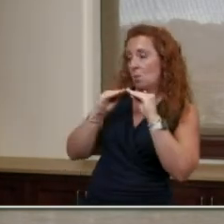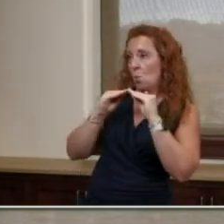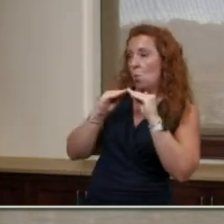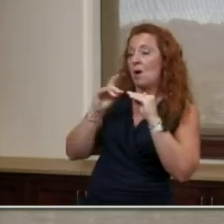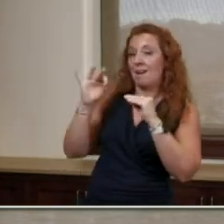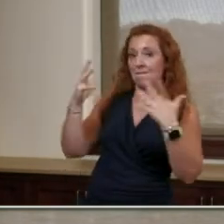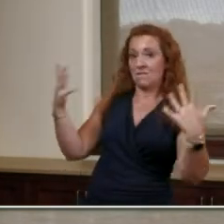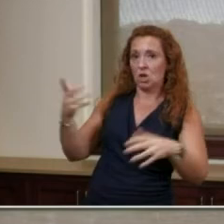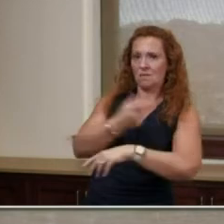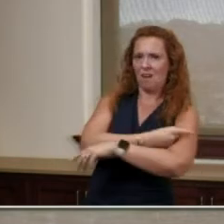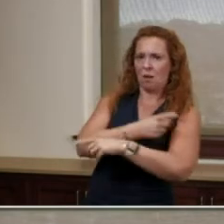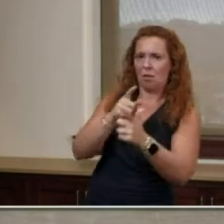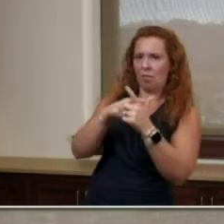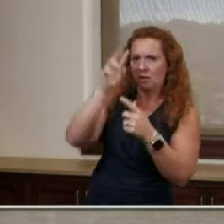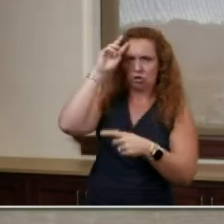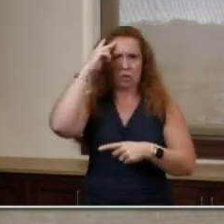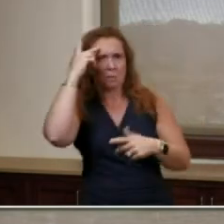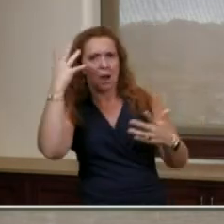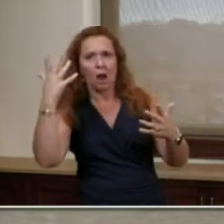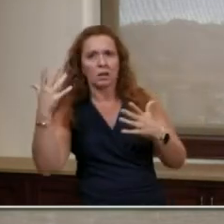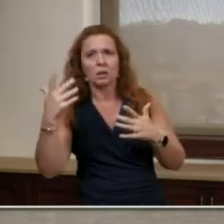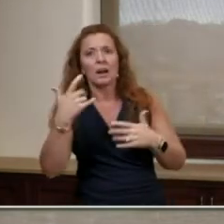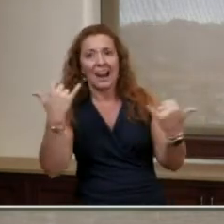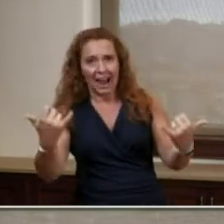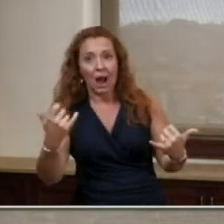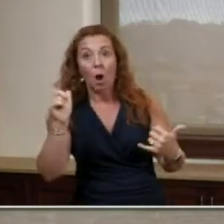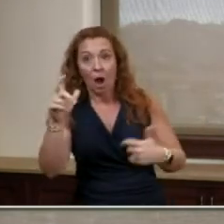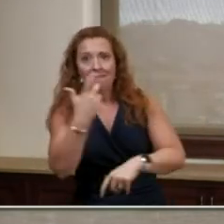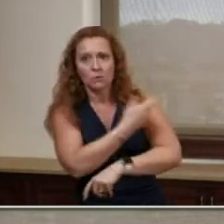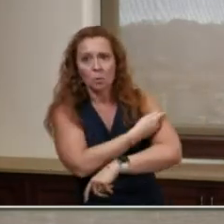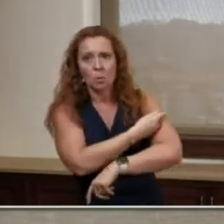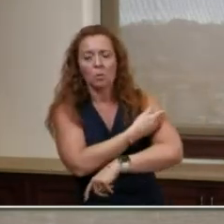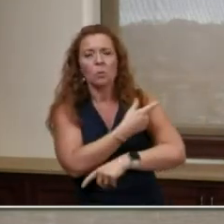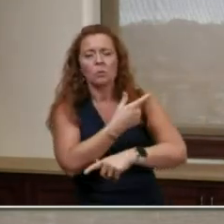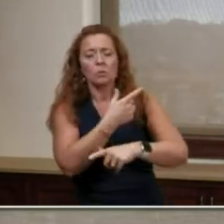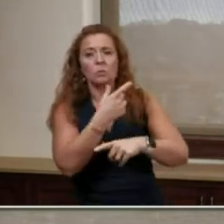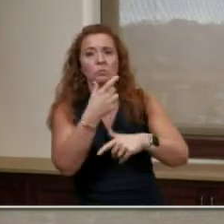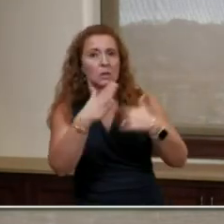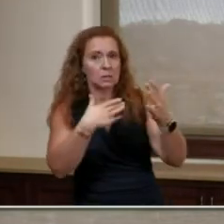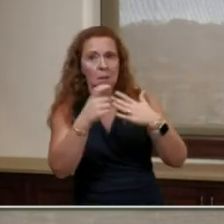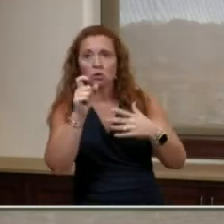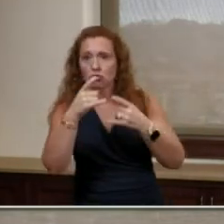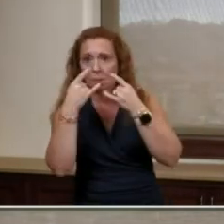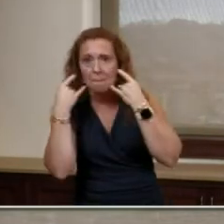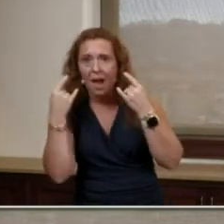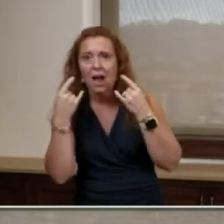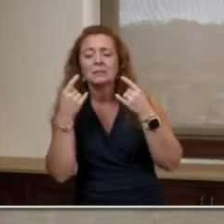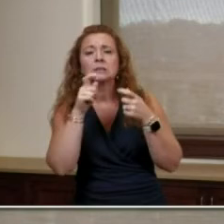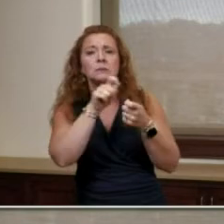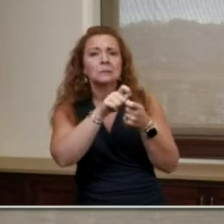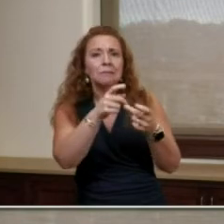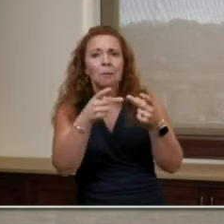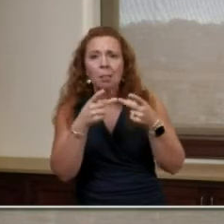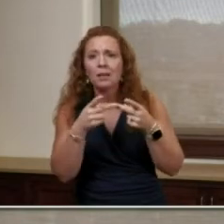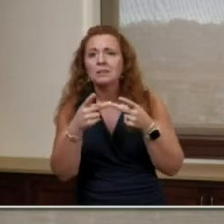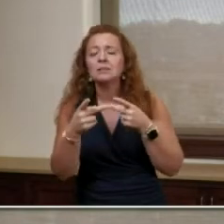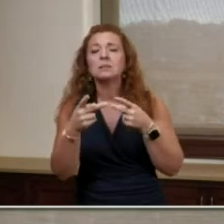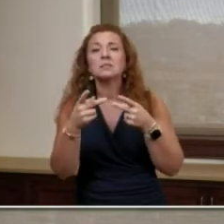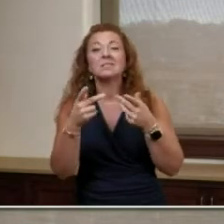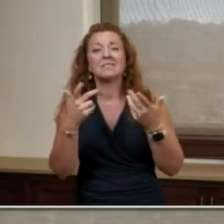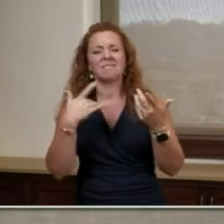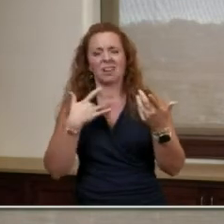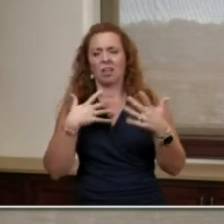you're vaccinated, but then changes course and says they are needed in certain areas, regardless of vaccination status, it can be